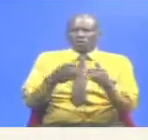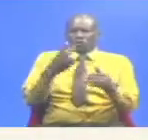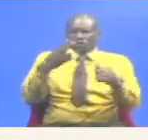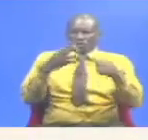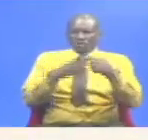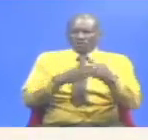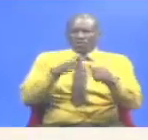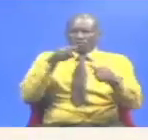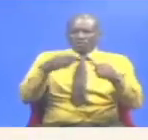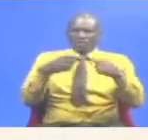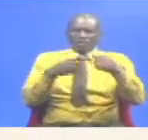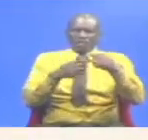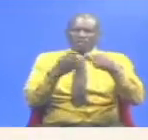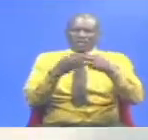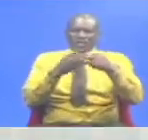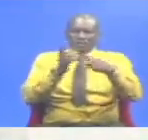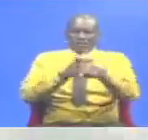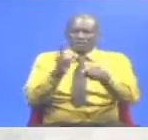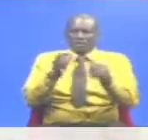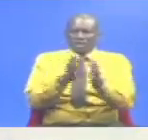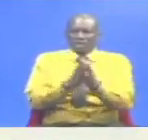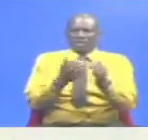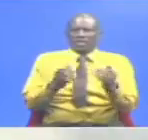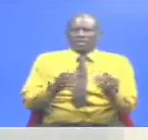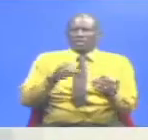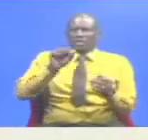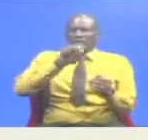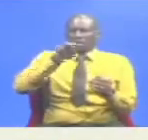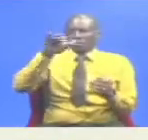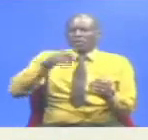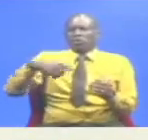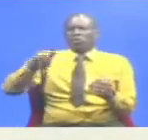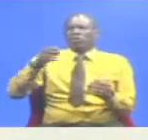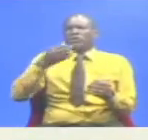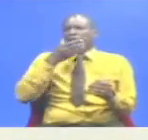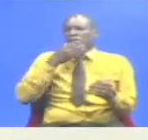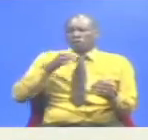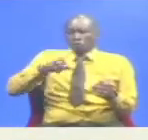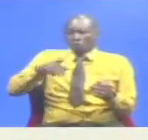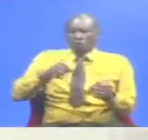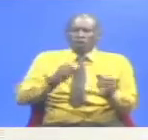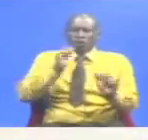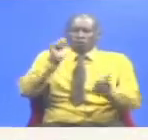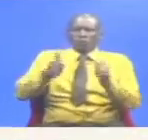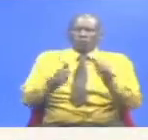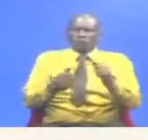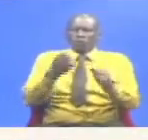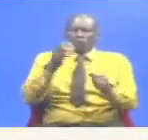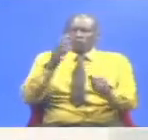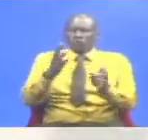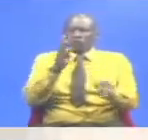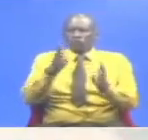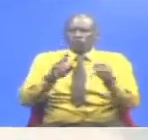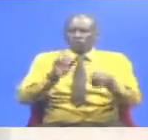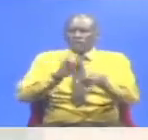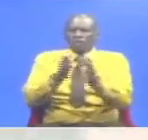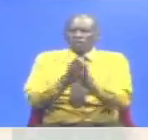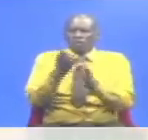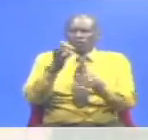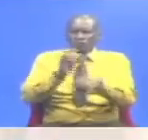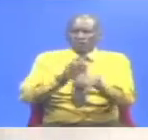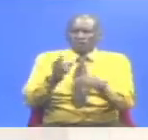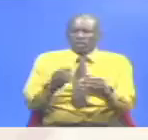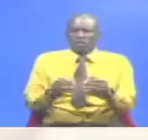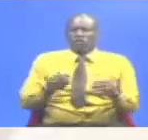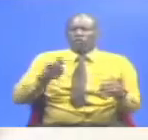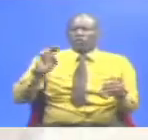and 6.8 seconds, while Gilgil's Simon Washira won the men's walk race with 44 minutes and 40 seconds. The